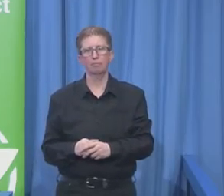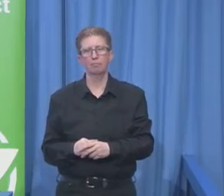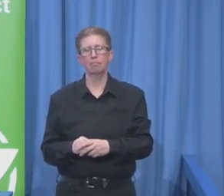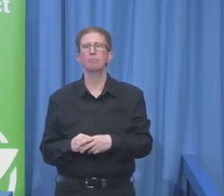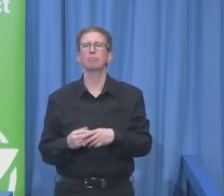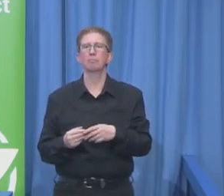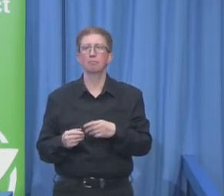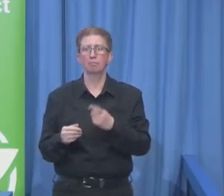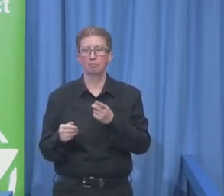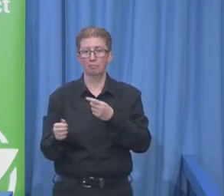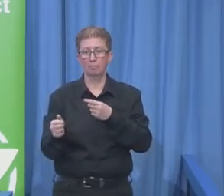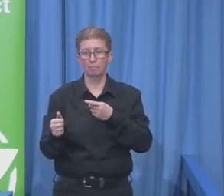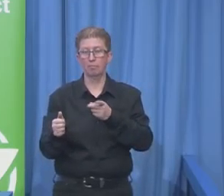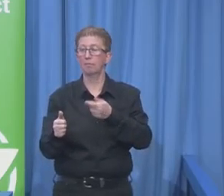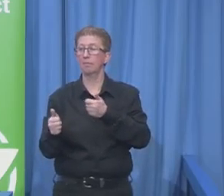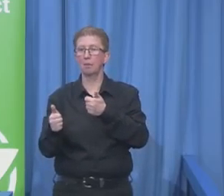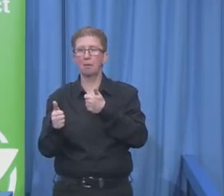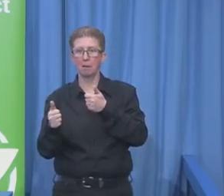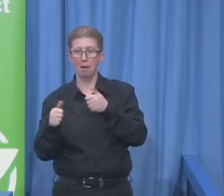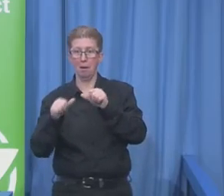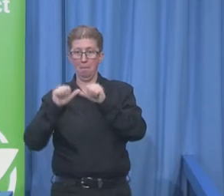we talk about our partners.